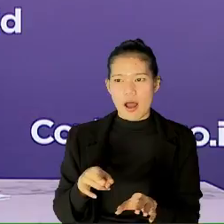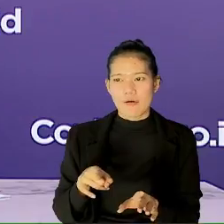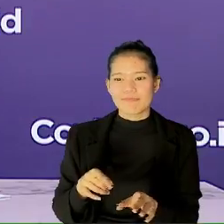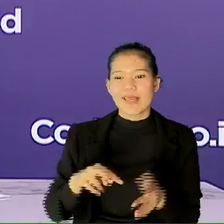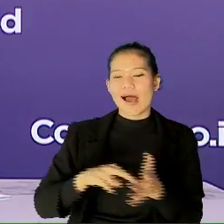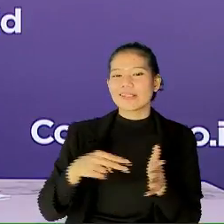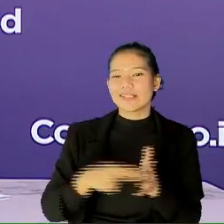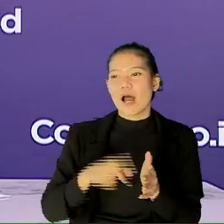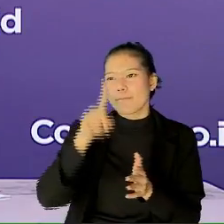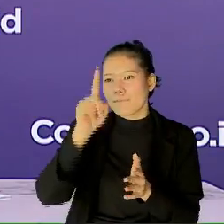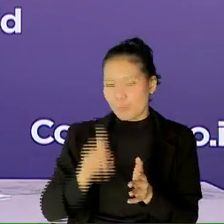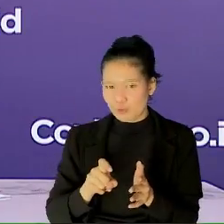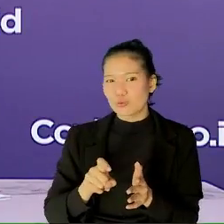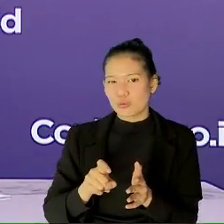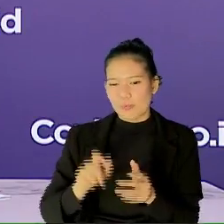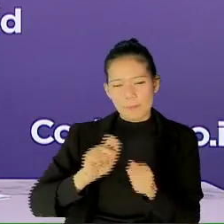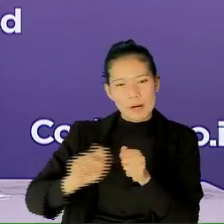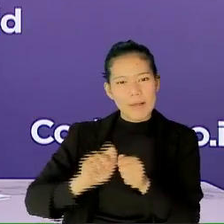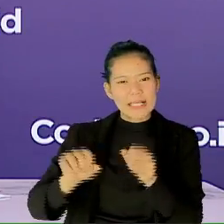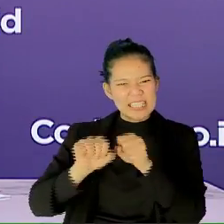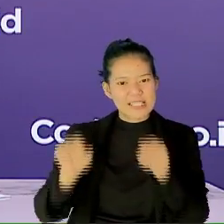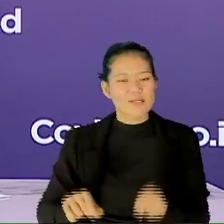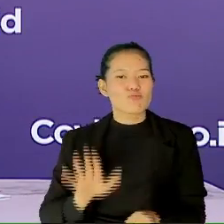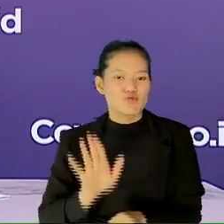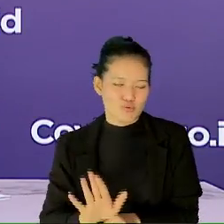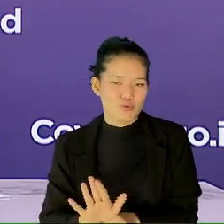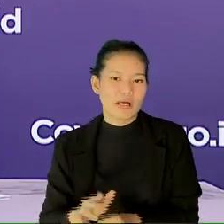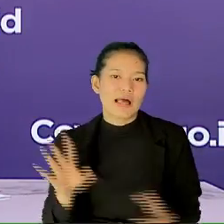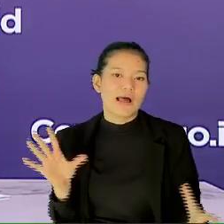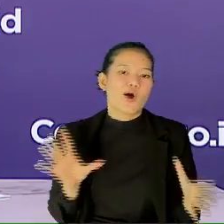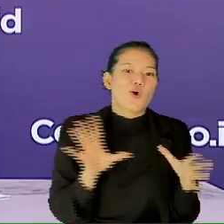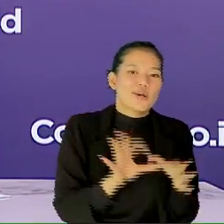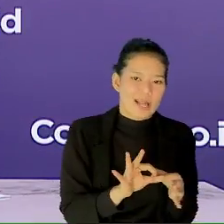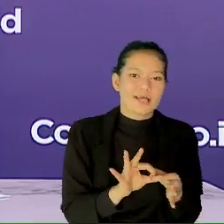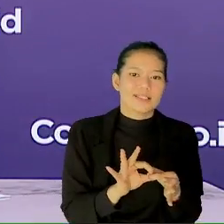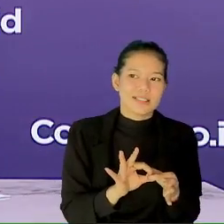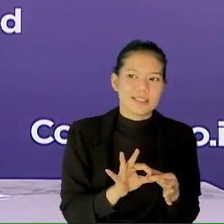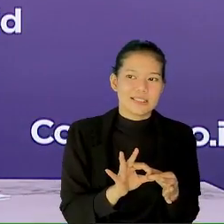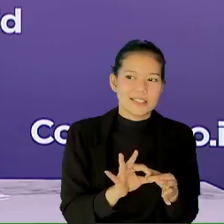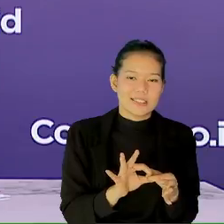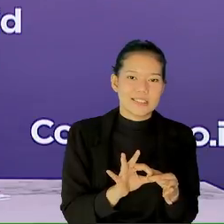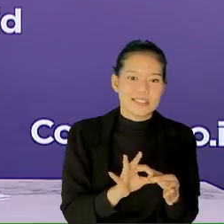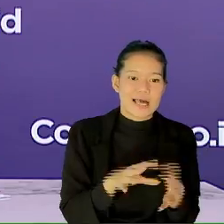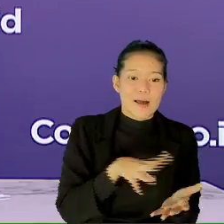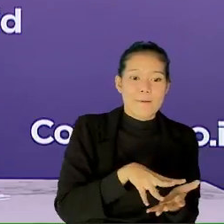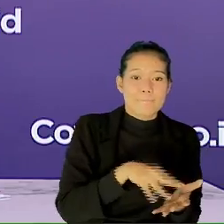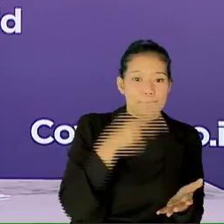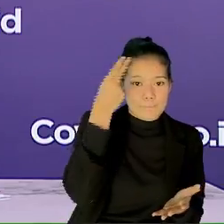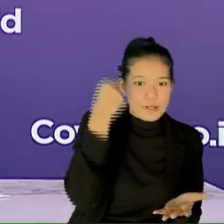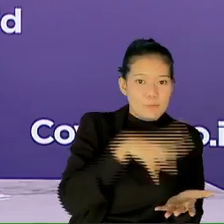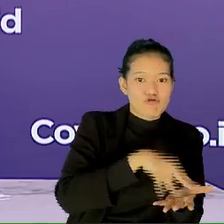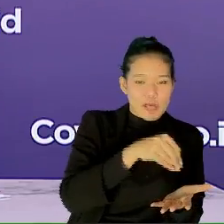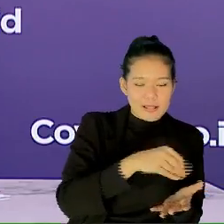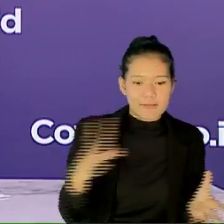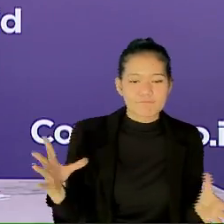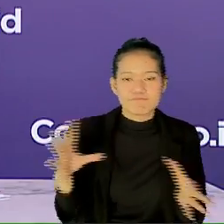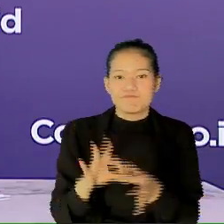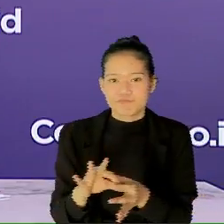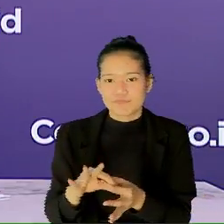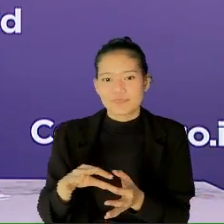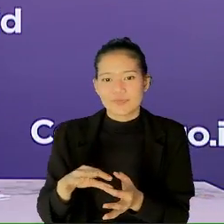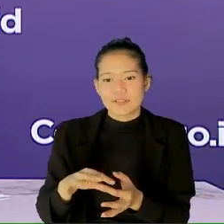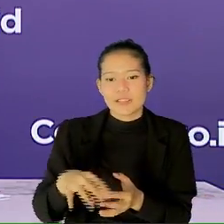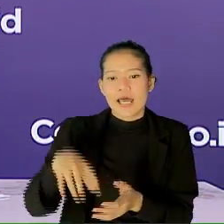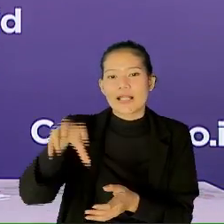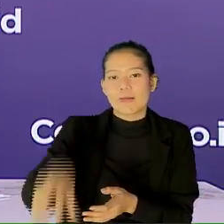need to fix that problems with the coordinations between the central government and also the local